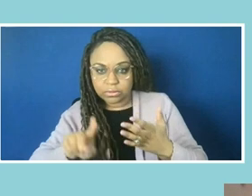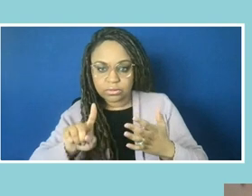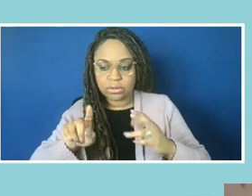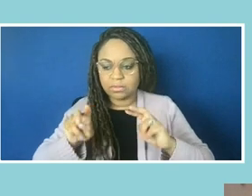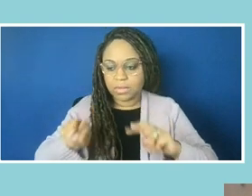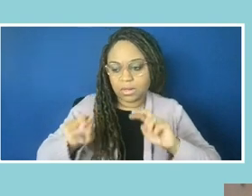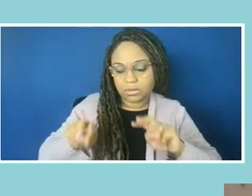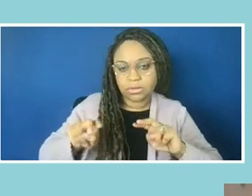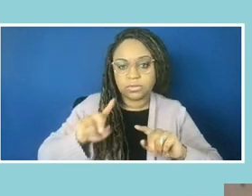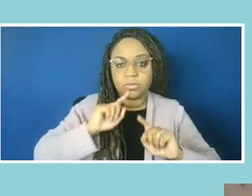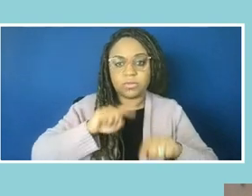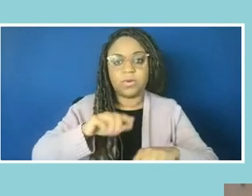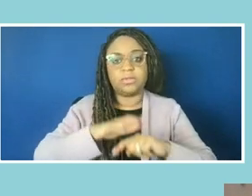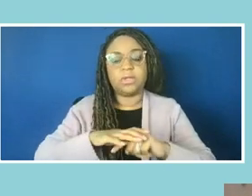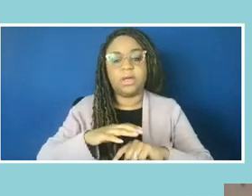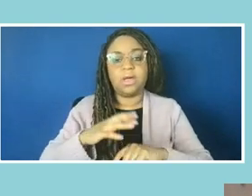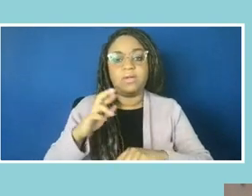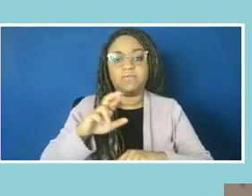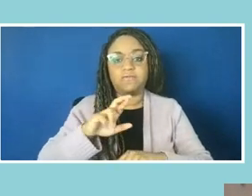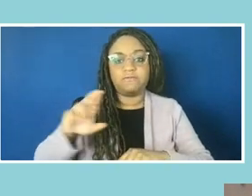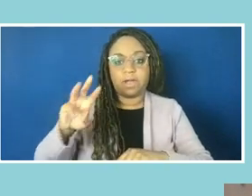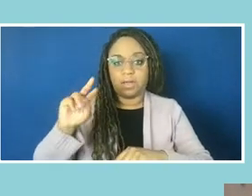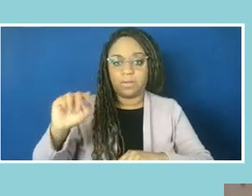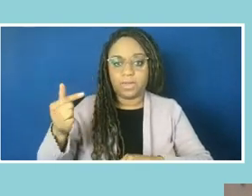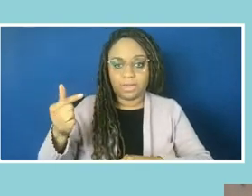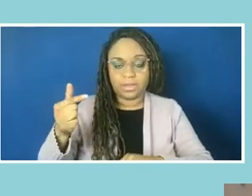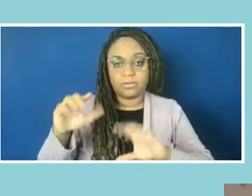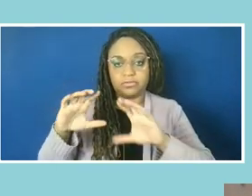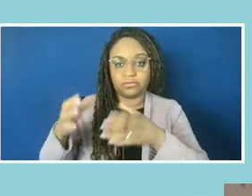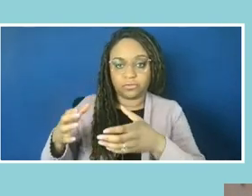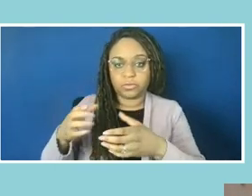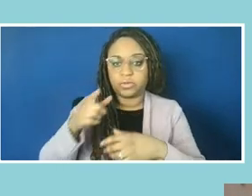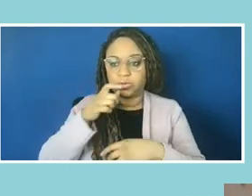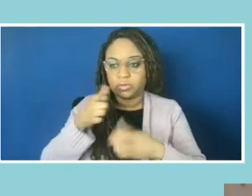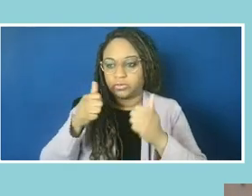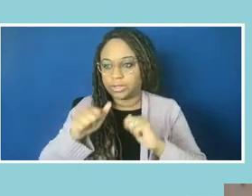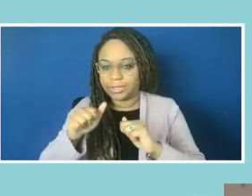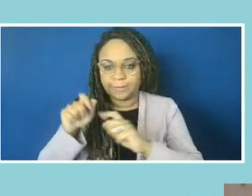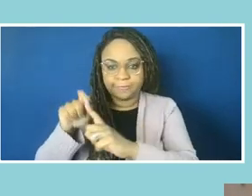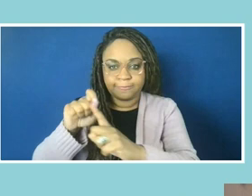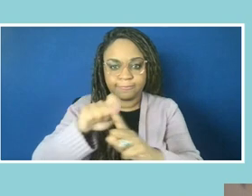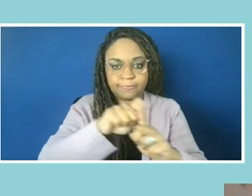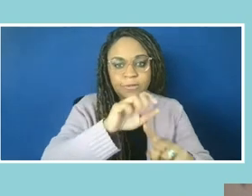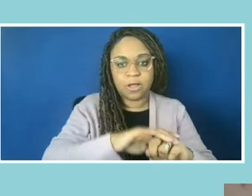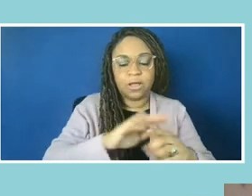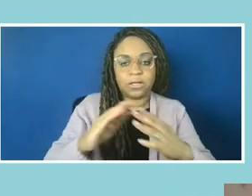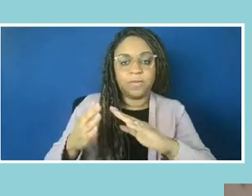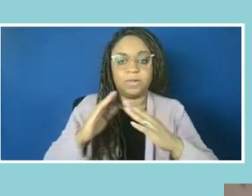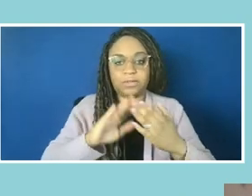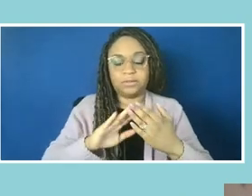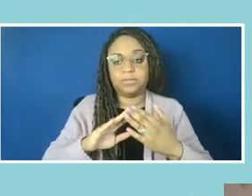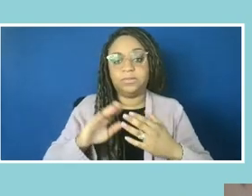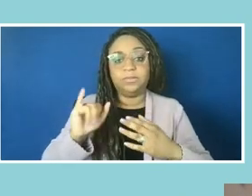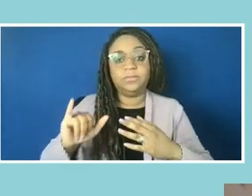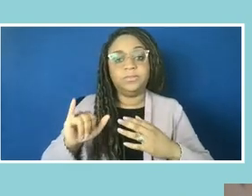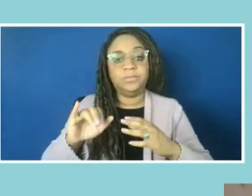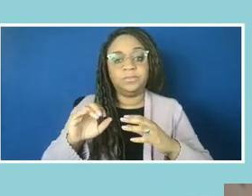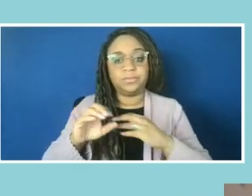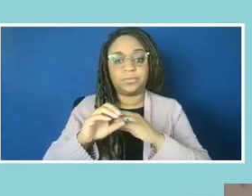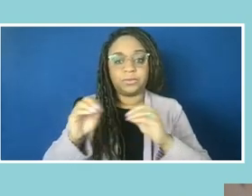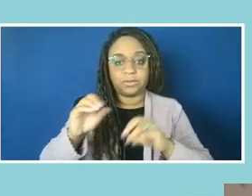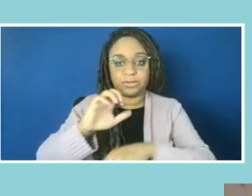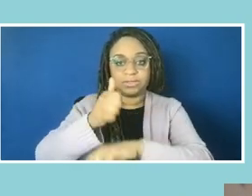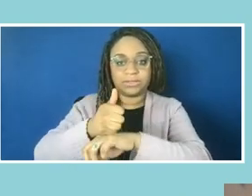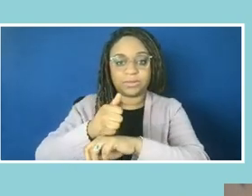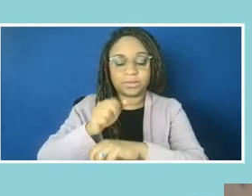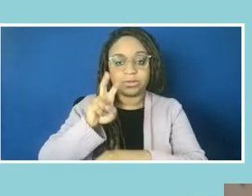and individuals that seek to mobilize communities. Founded in 2000, in the year 2000, and working under the motto, Hate